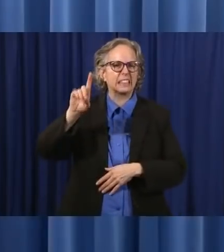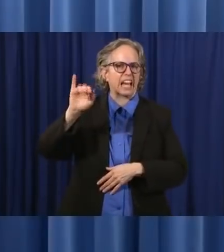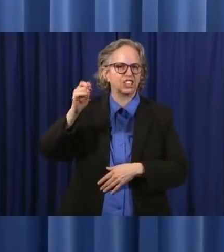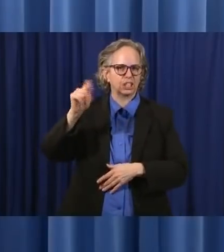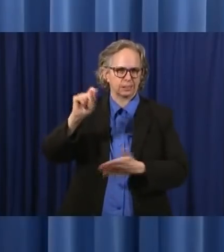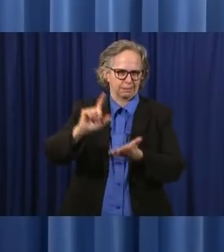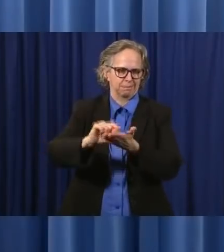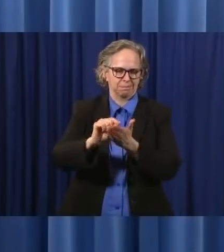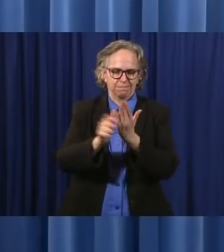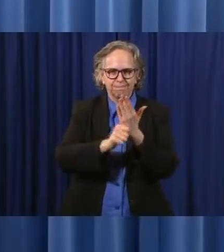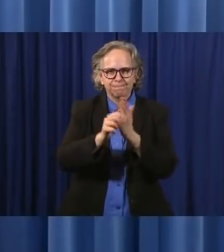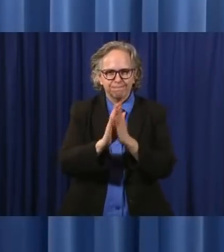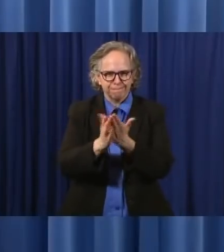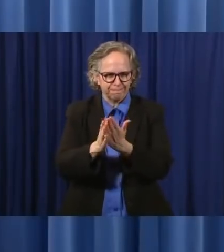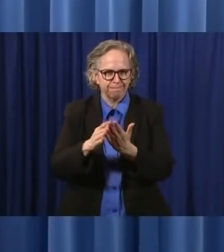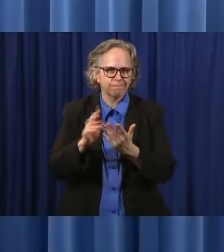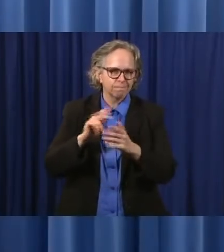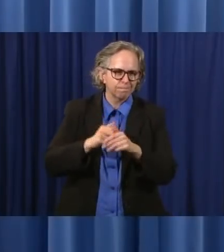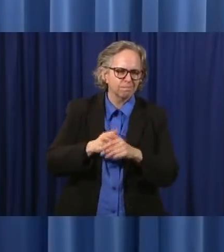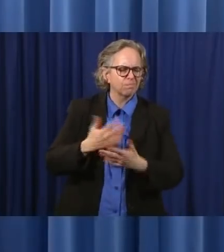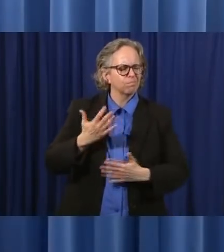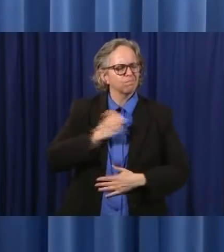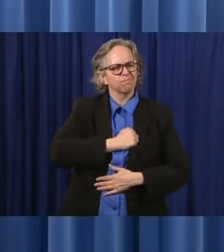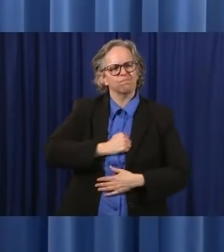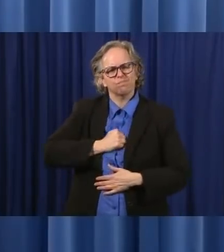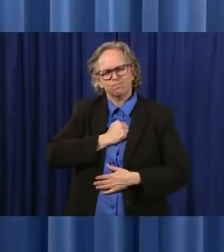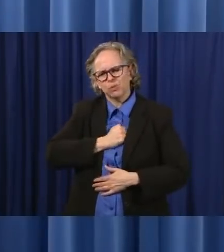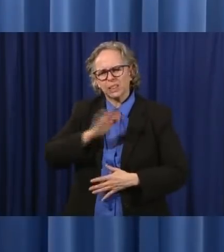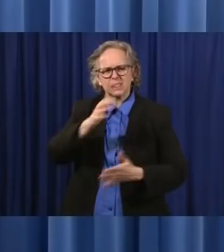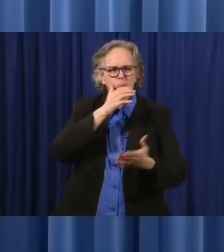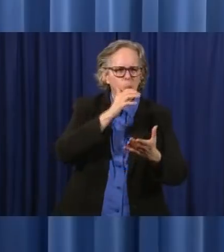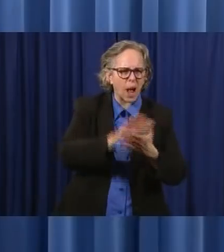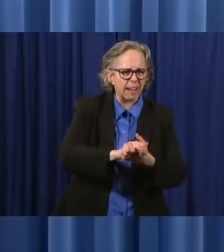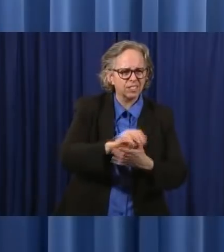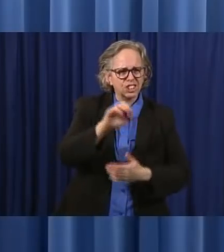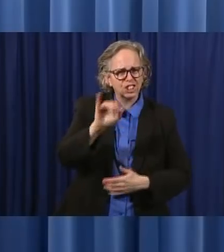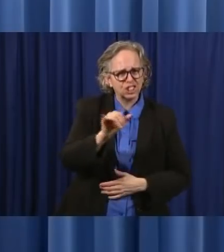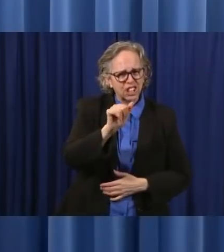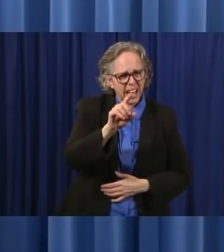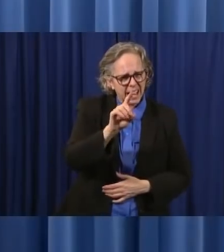his wife, Jade, and their 3 children. We're so very, very sorry.